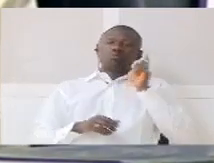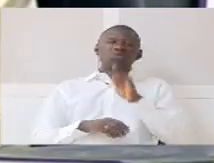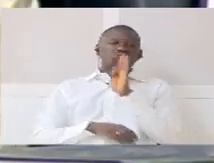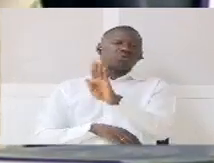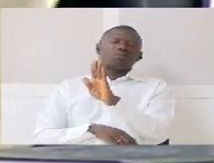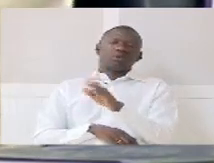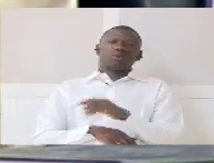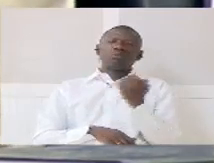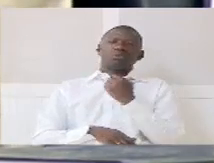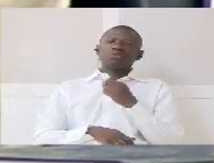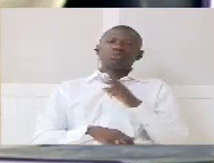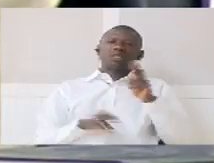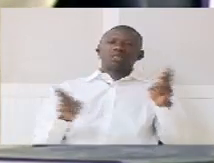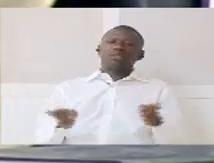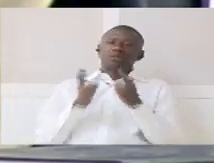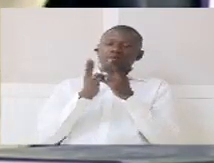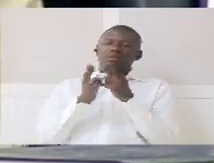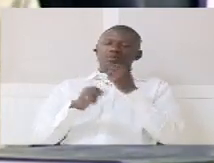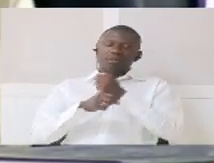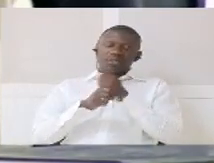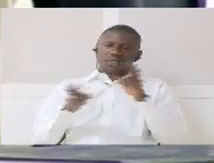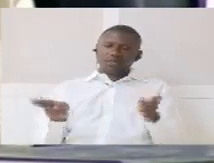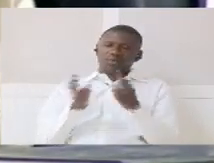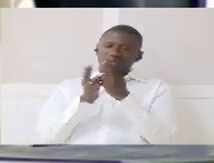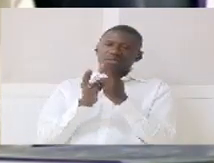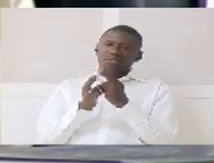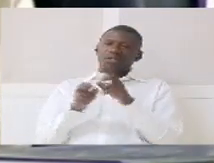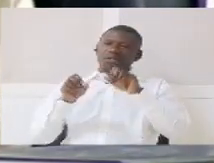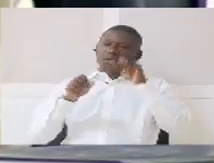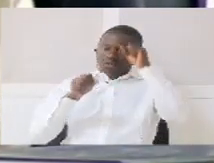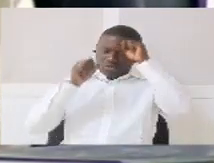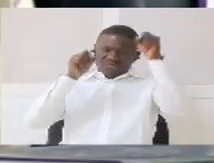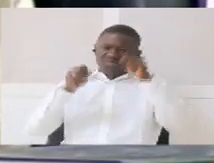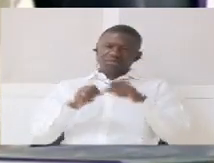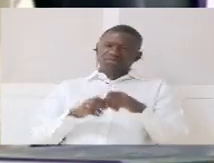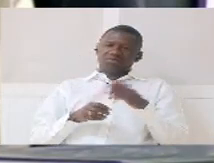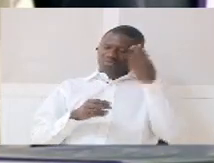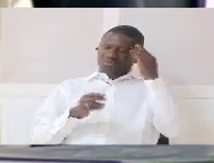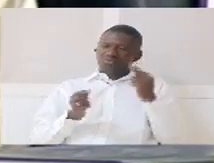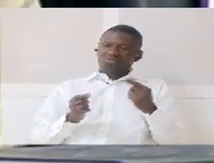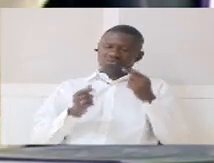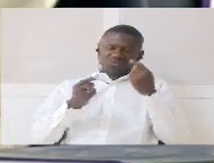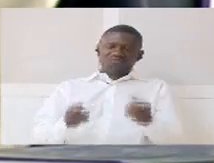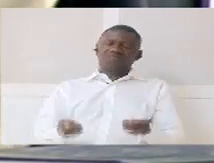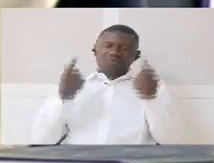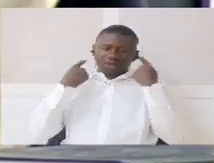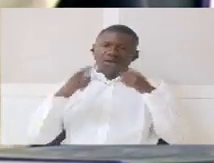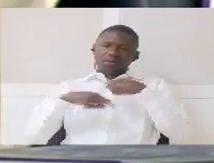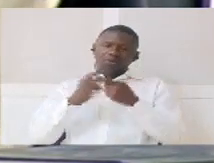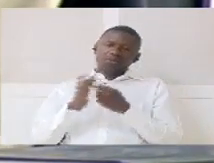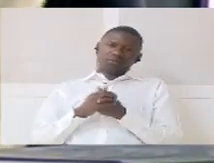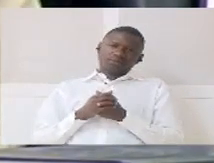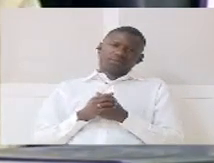It should be stopped. Because recommendation only kejane. Because they make recommendations. Violate. And some people violate it. Because alenene masaja